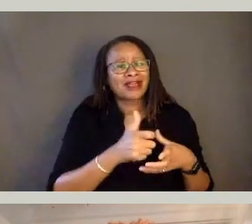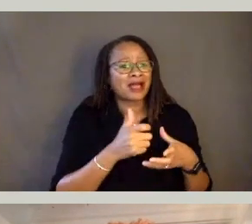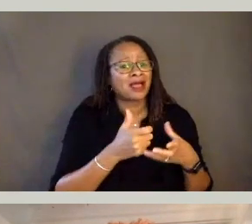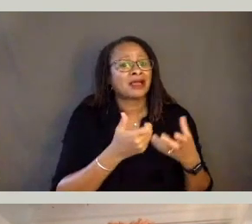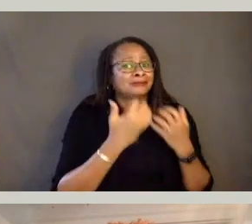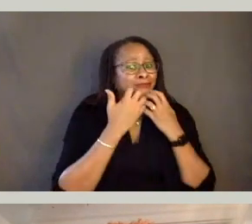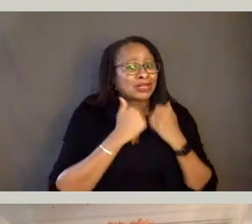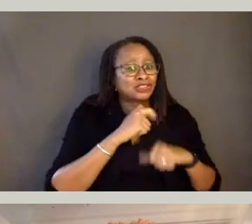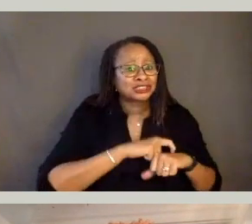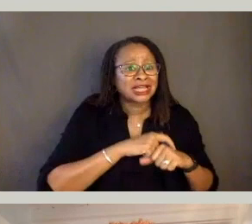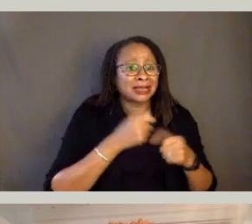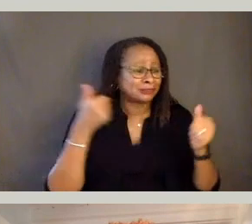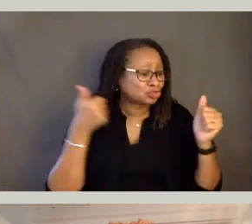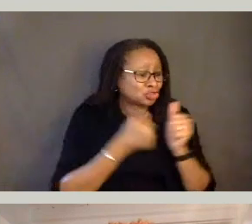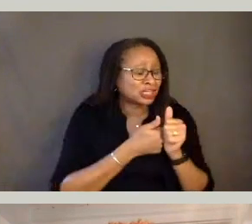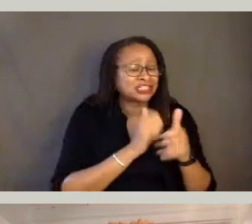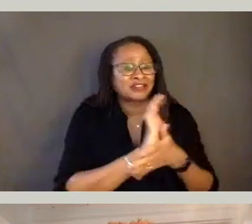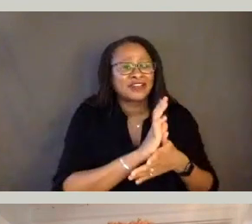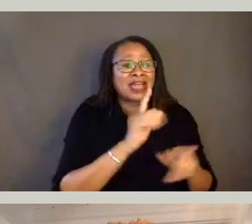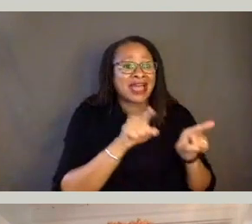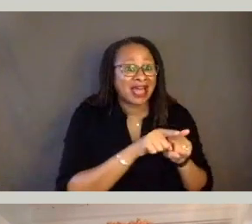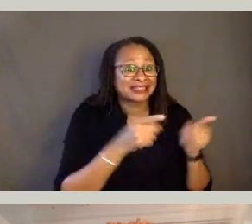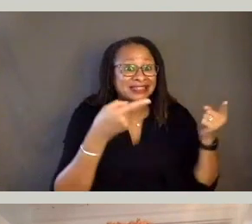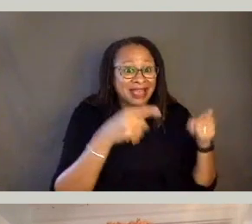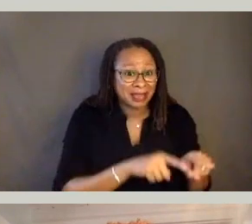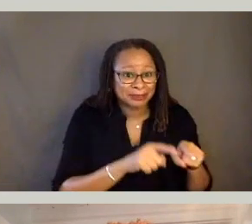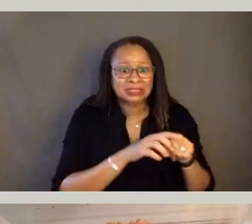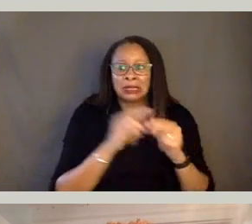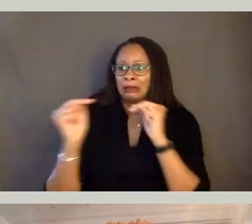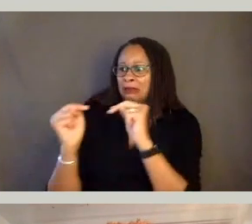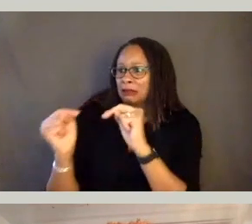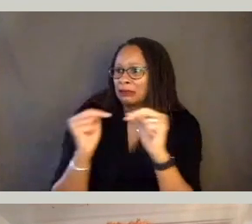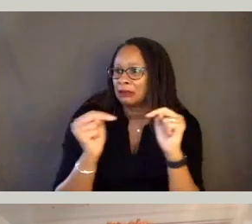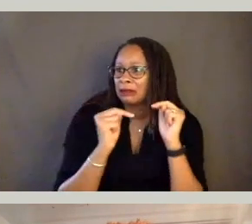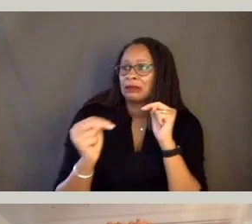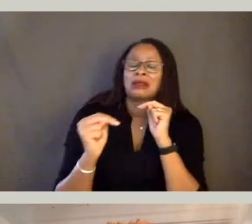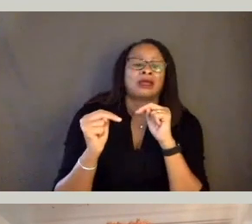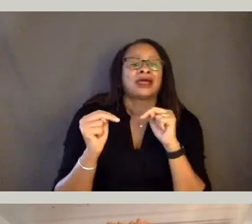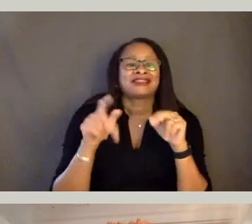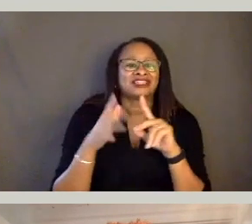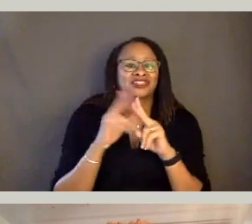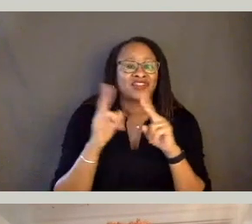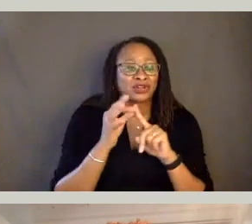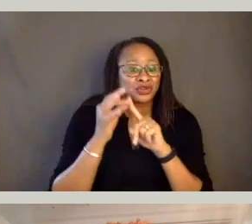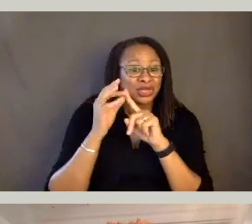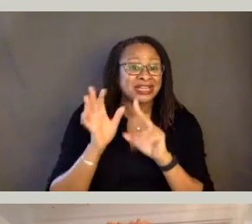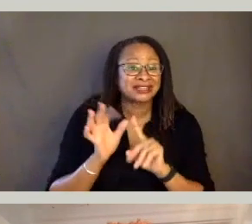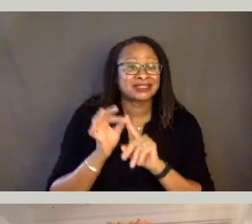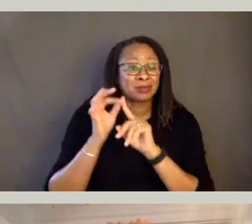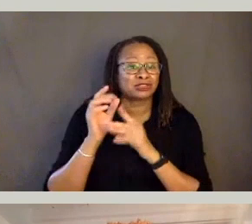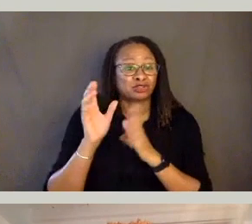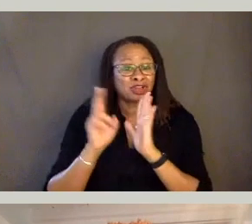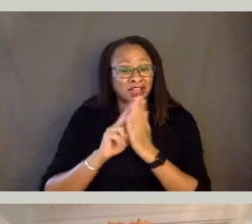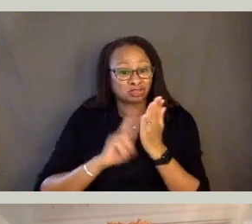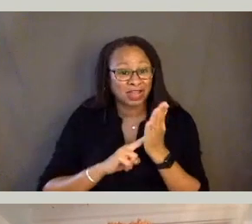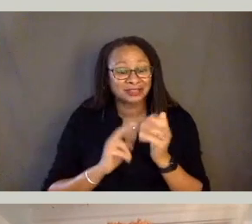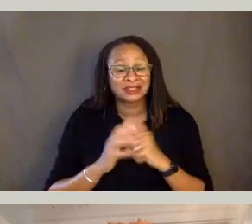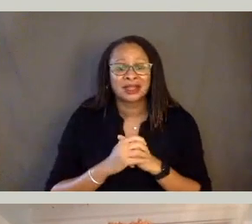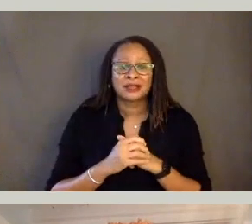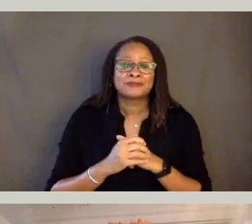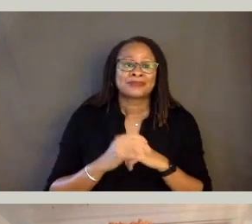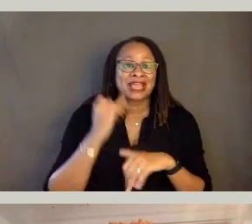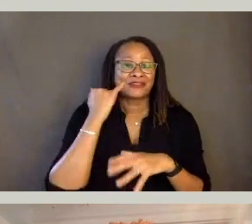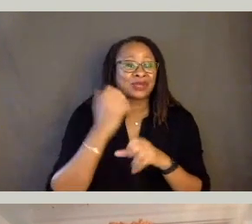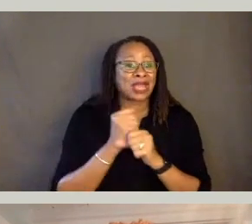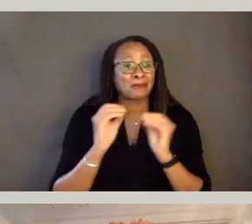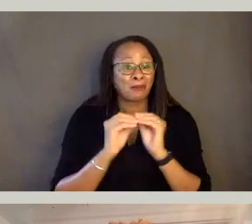they're trying to chase these films as they're unfolding, negotiating these unique and very special contracts. If we can get a